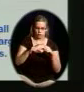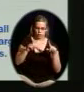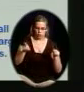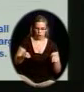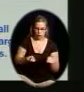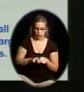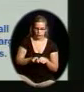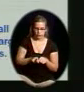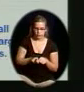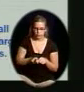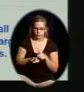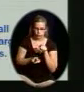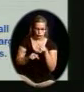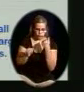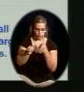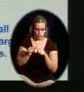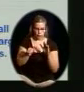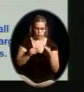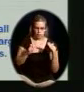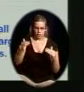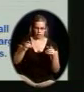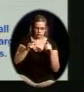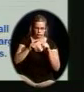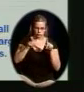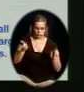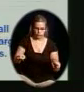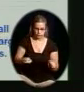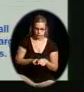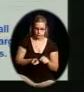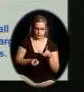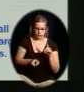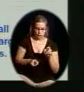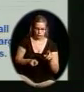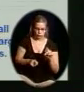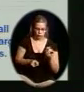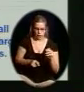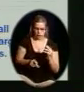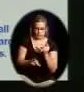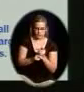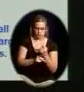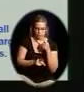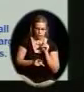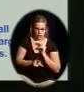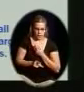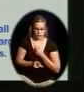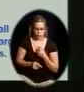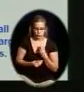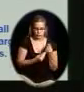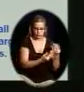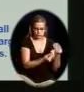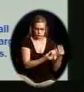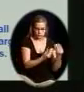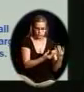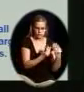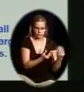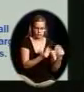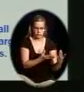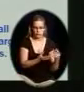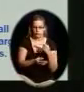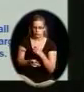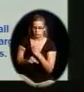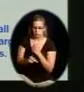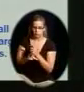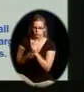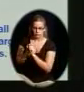as you might remember, her balanced scorecard that Dr. Graham keeps for us, we provide her data and she kind of collapses and keeps it,